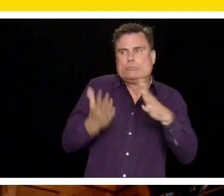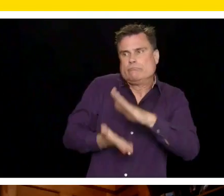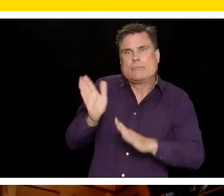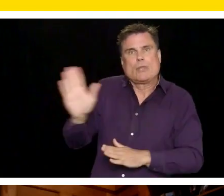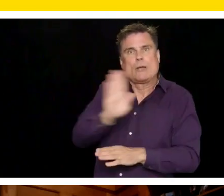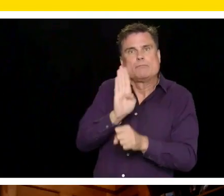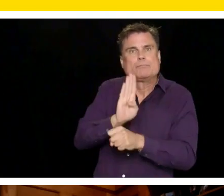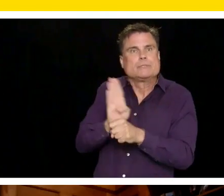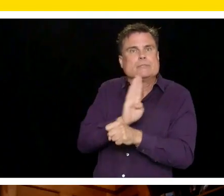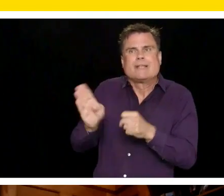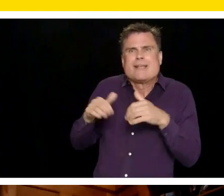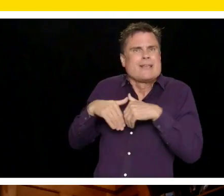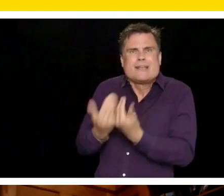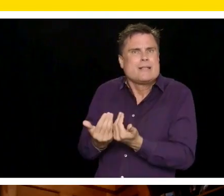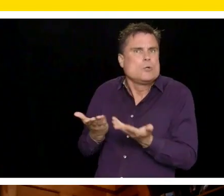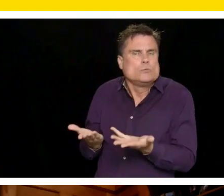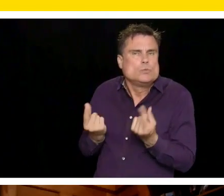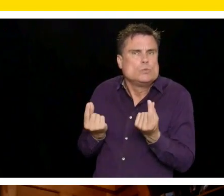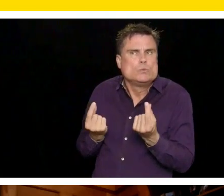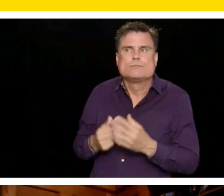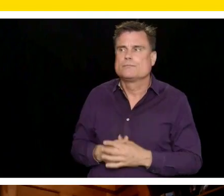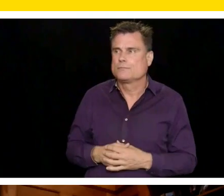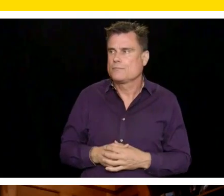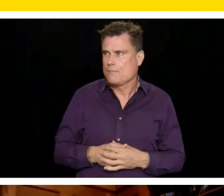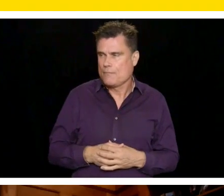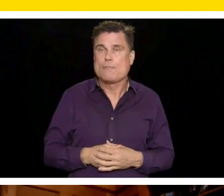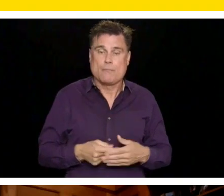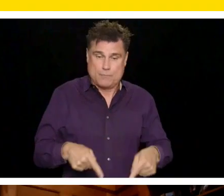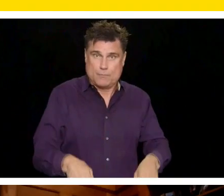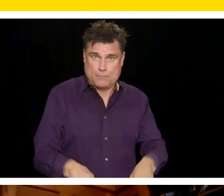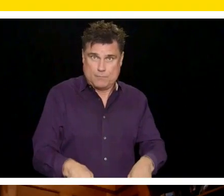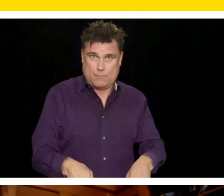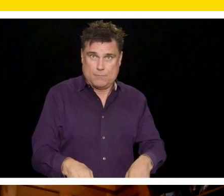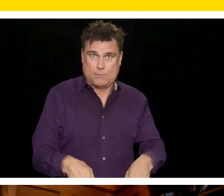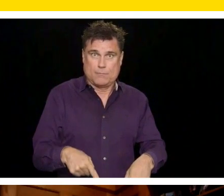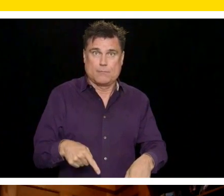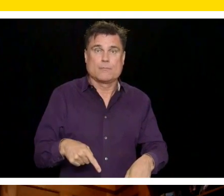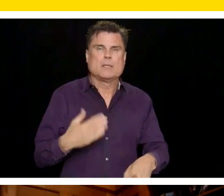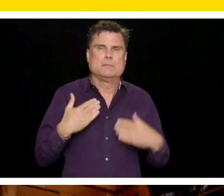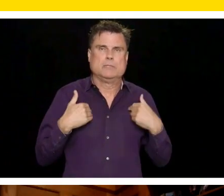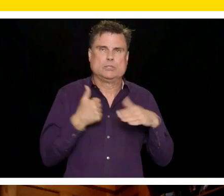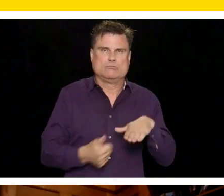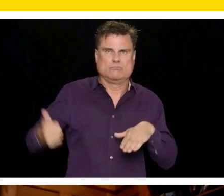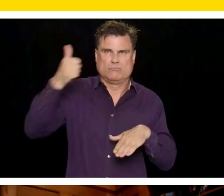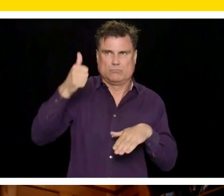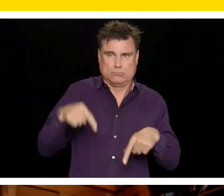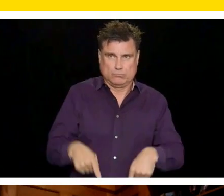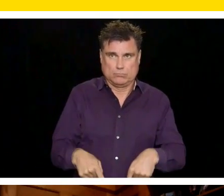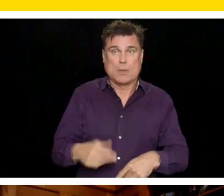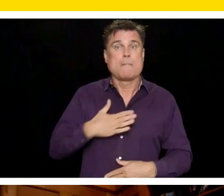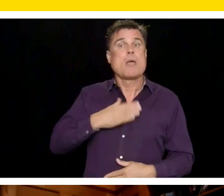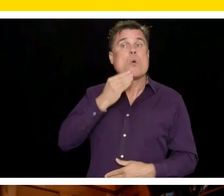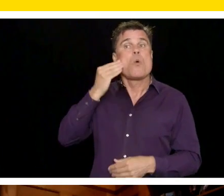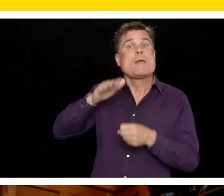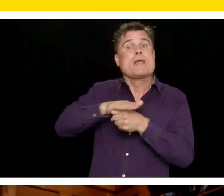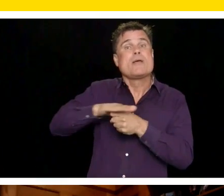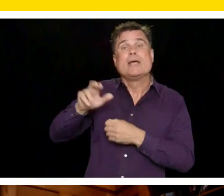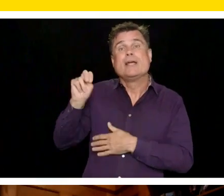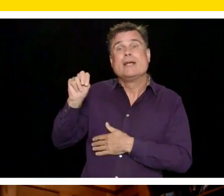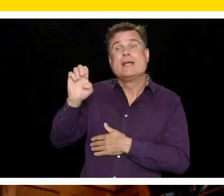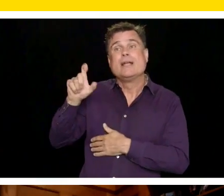Coos, big issue. We have a lot of seasonal tourism operators, some just working in the winter, some just working in the